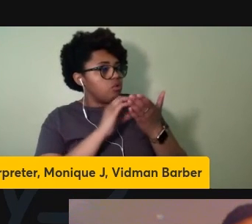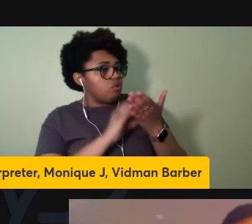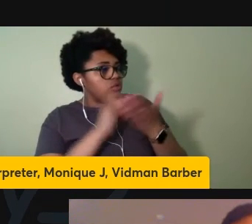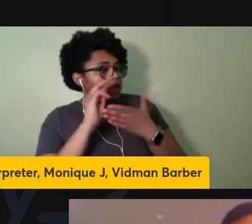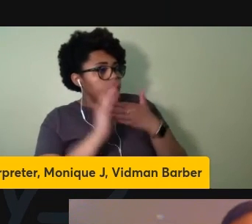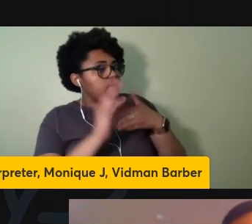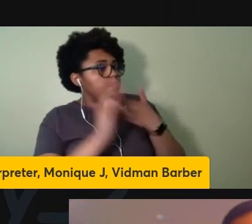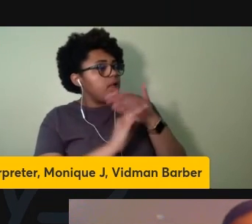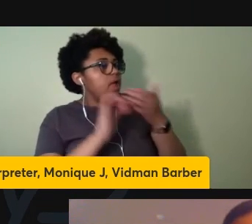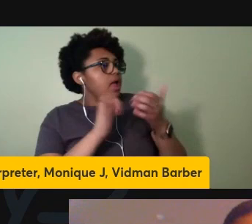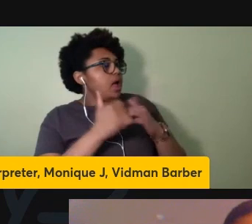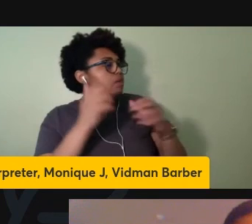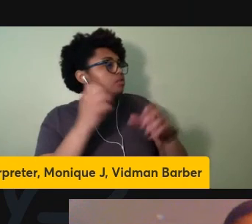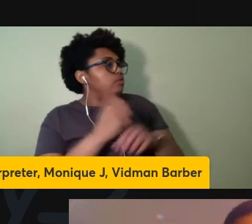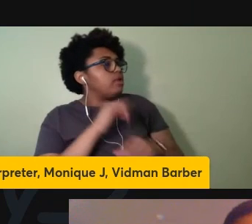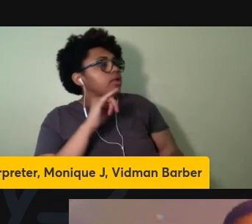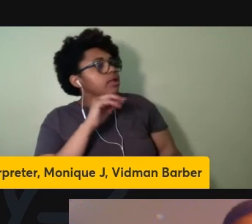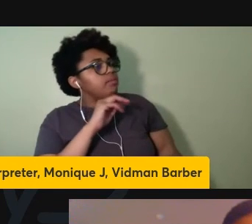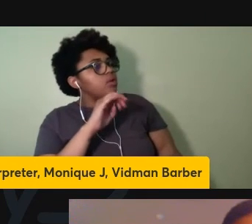exposure?